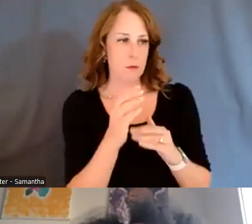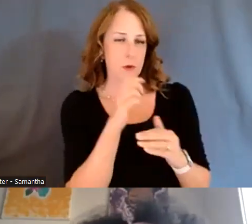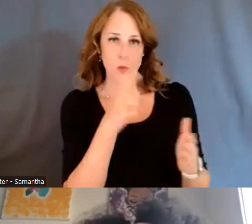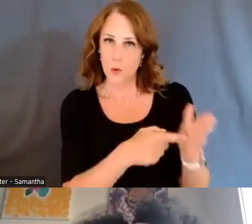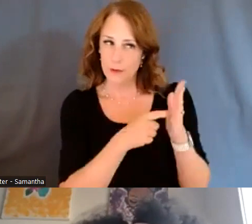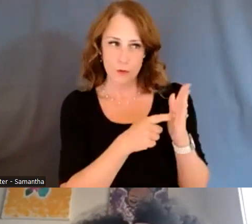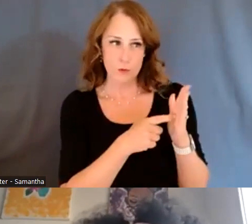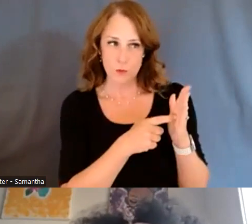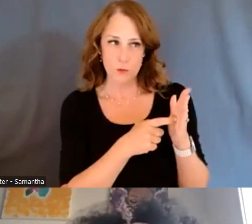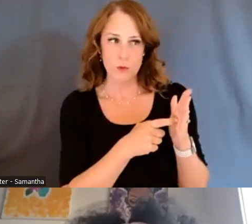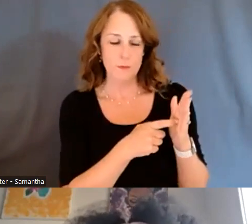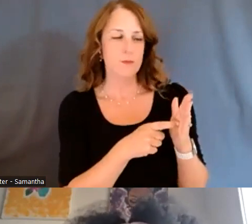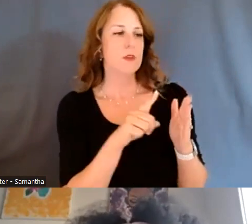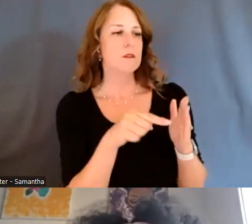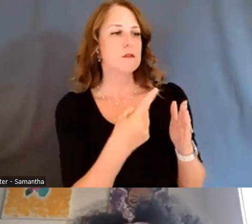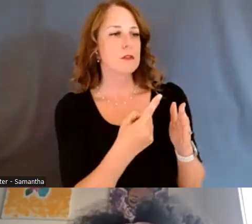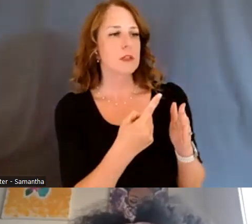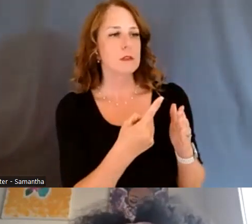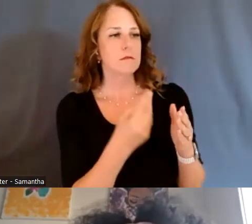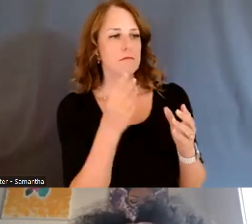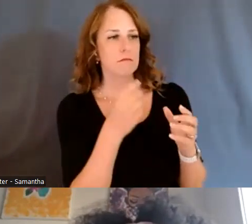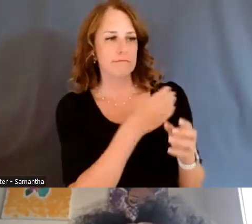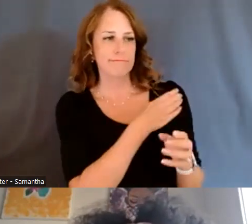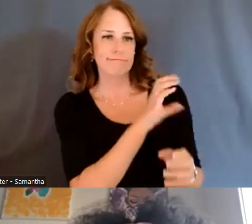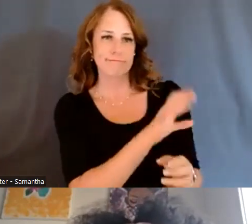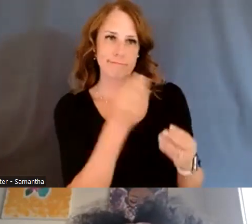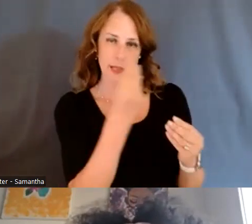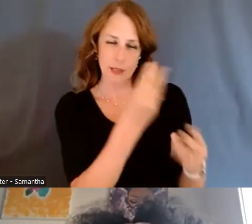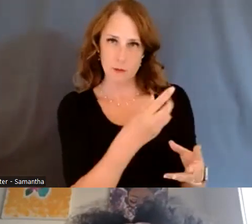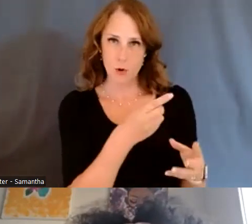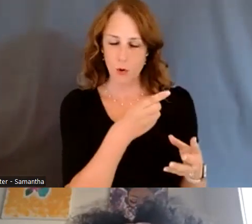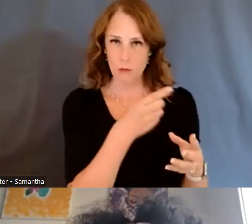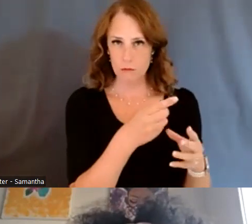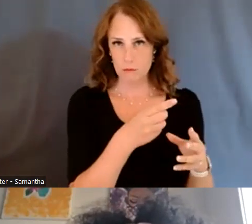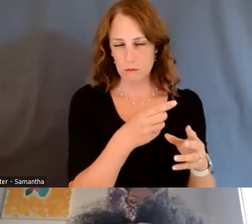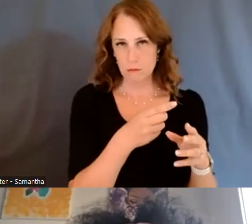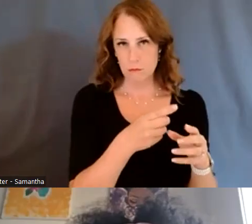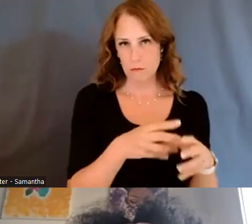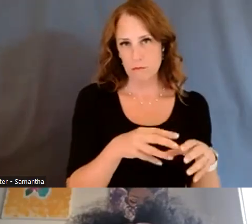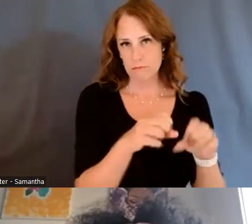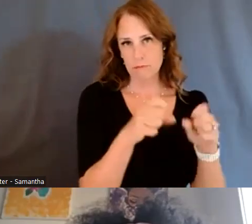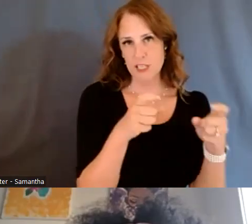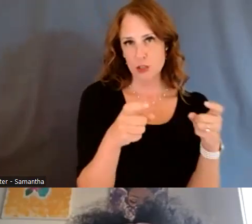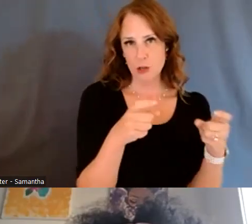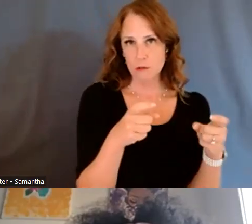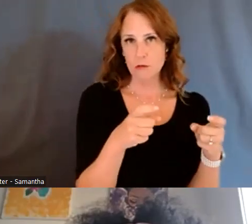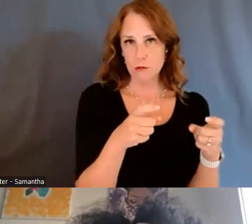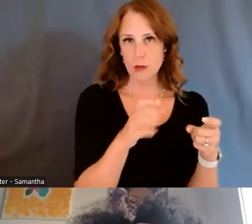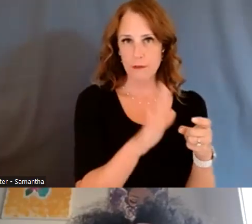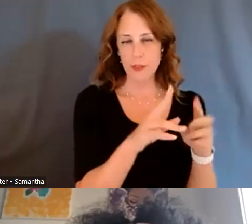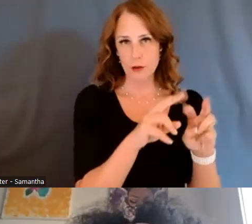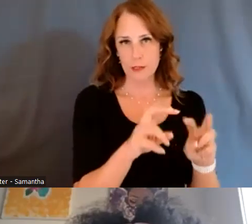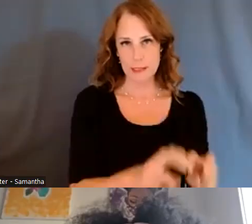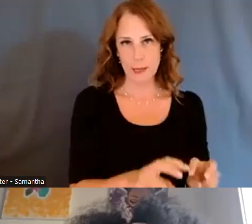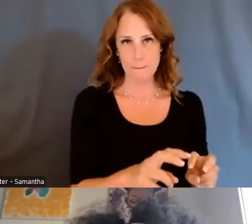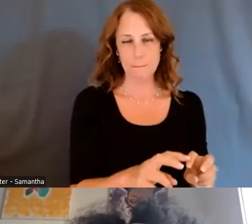just reiterating with the patient is the driver is really important from my perspective. And I'll let Mary take over from